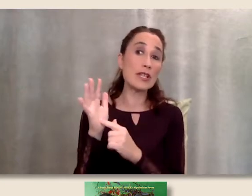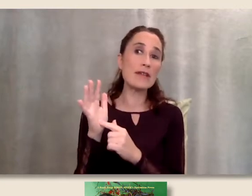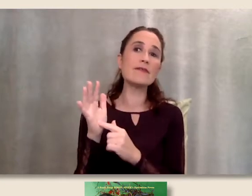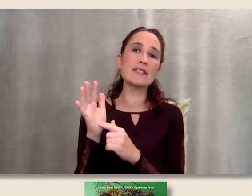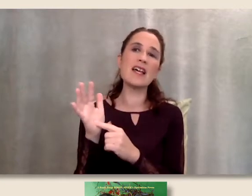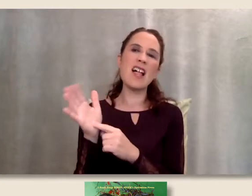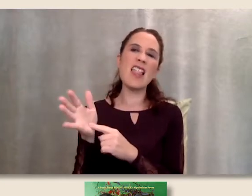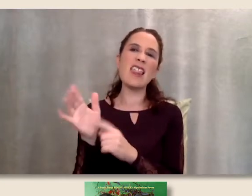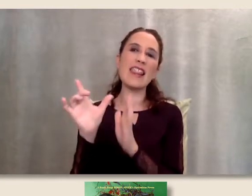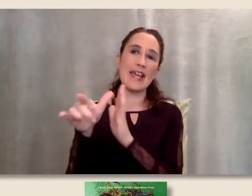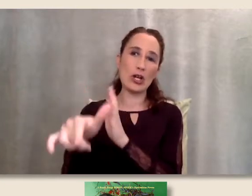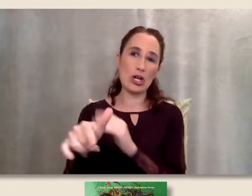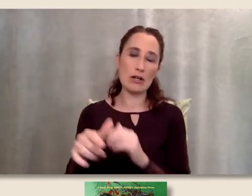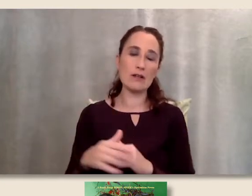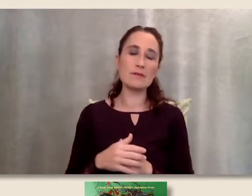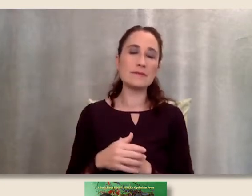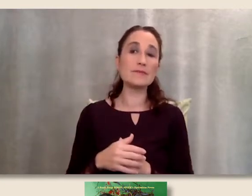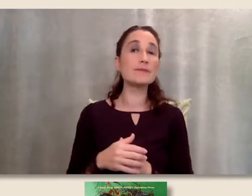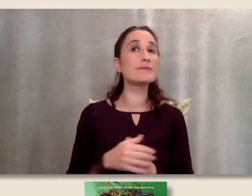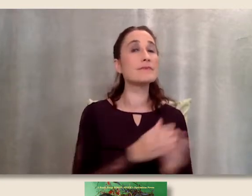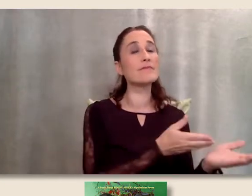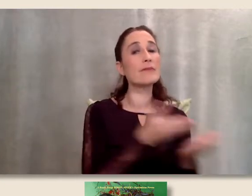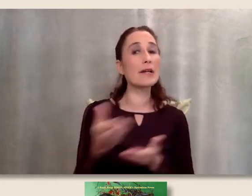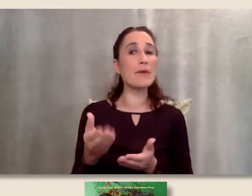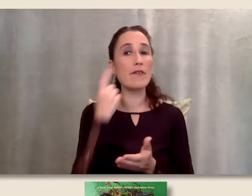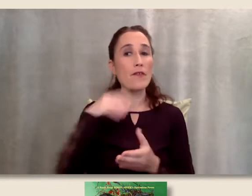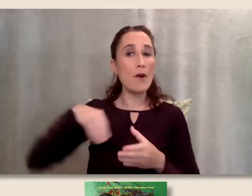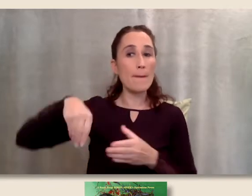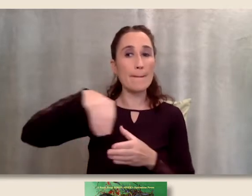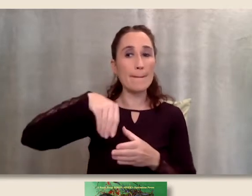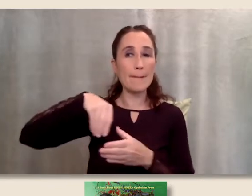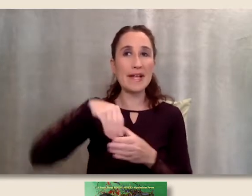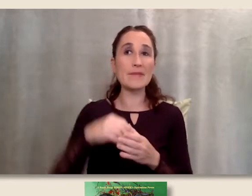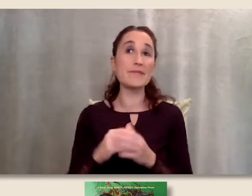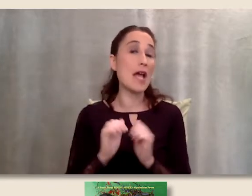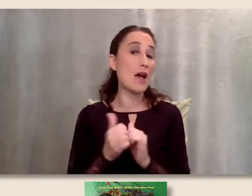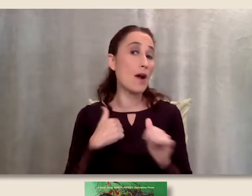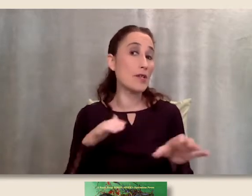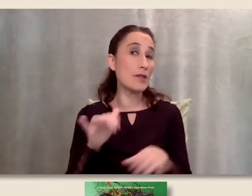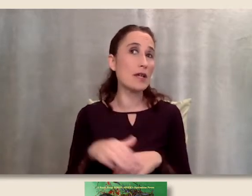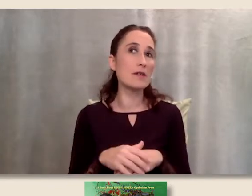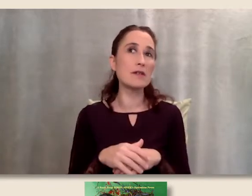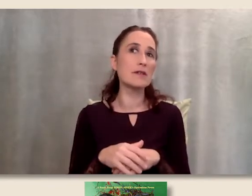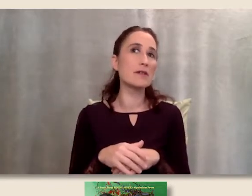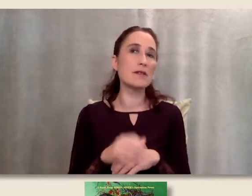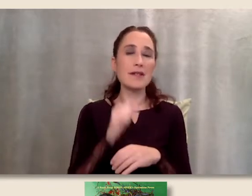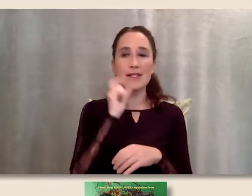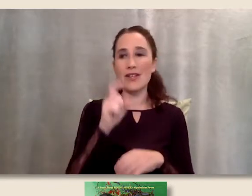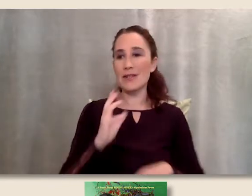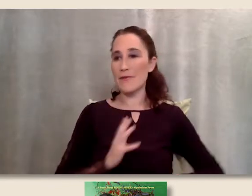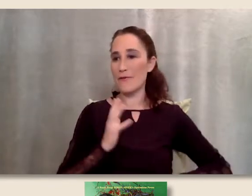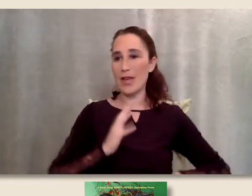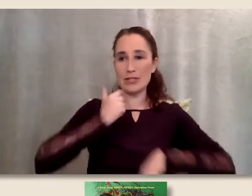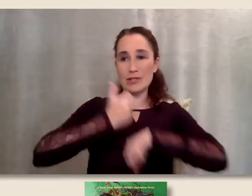gonna remove this and take these over to plant them. So I'll show you how I do that. So like I said, this doesn't have to have any sophisticated